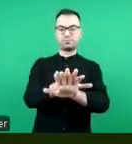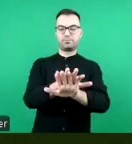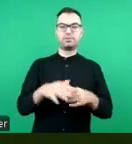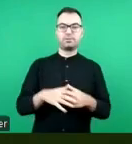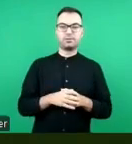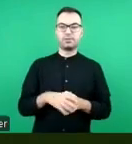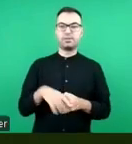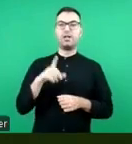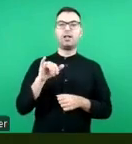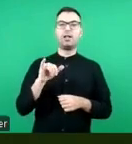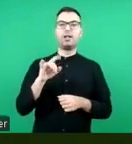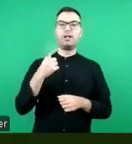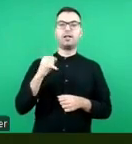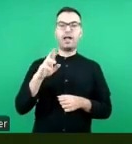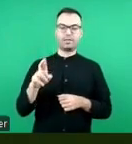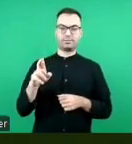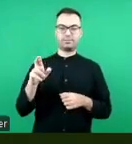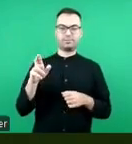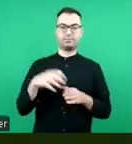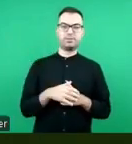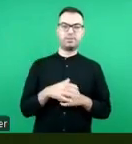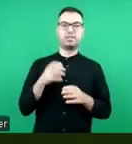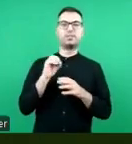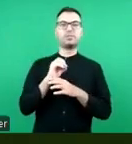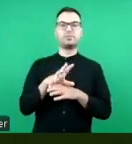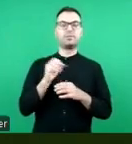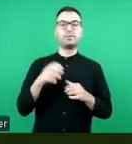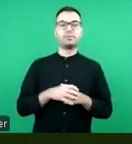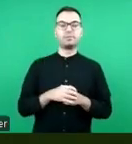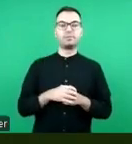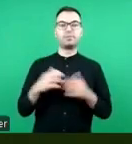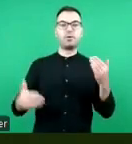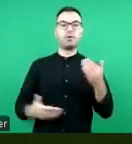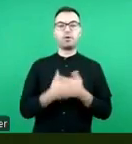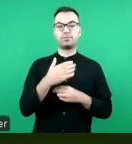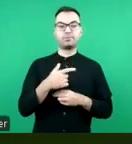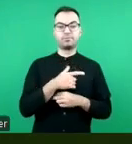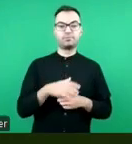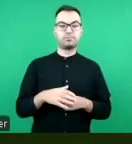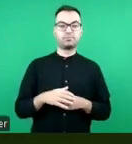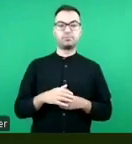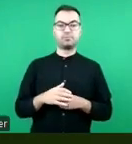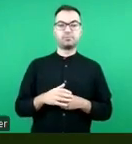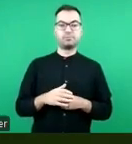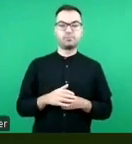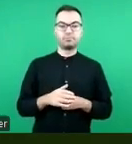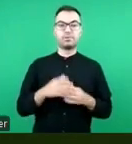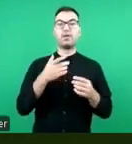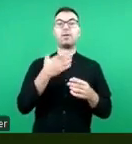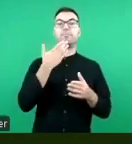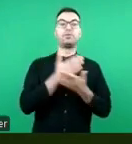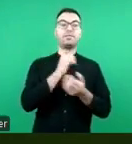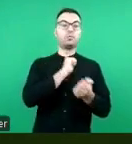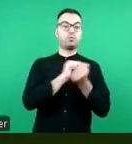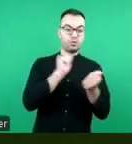and aerial photographs. And it turned out that disturbances open the forest, so you got more herbs,